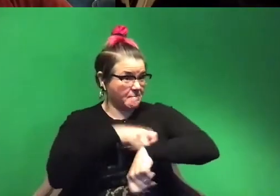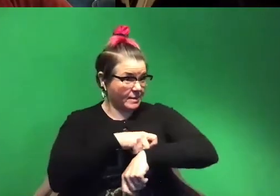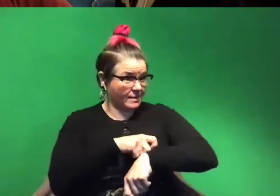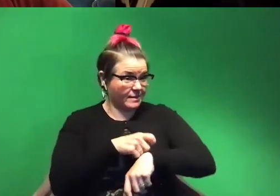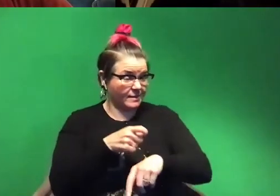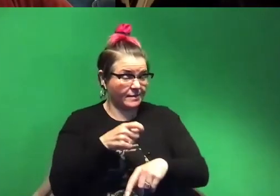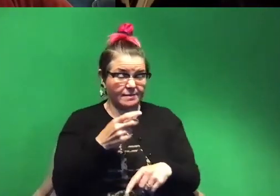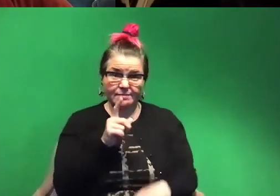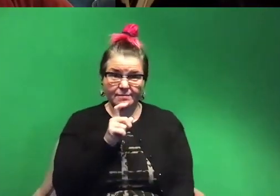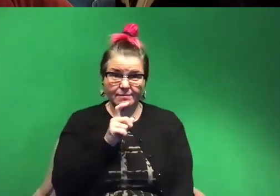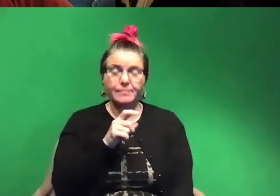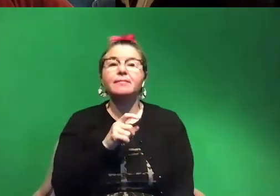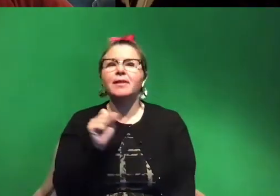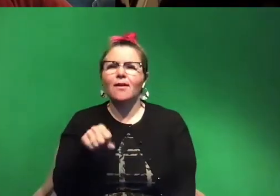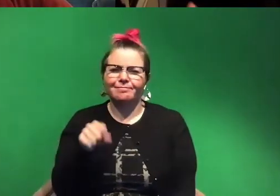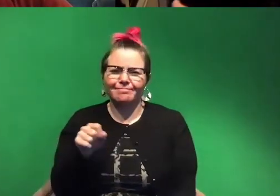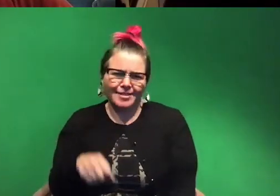hagfish? Yeah.